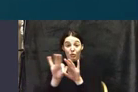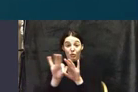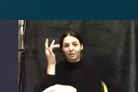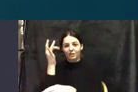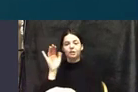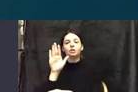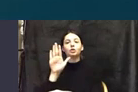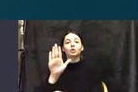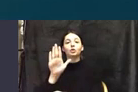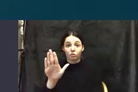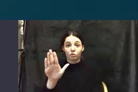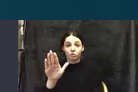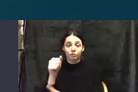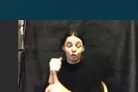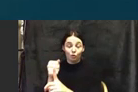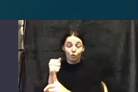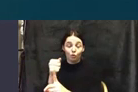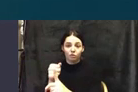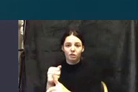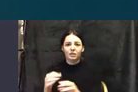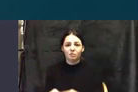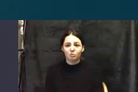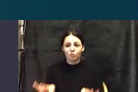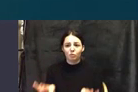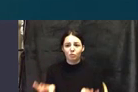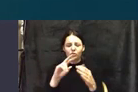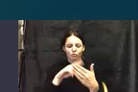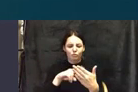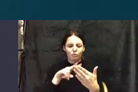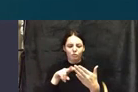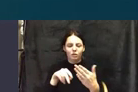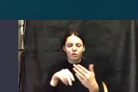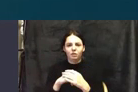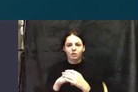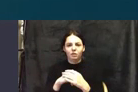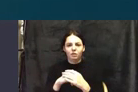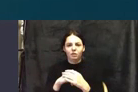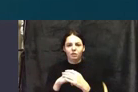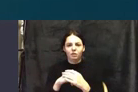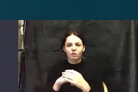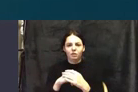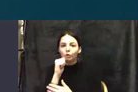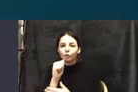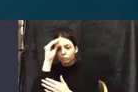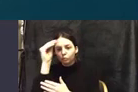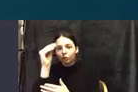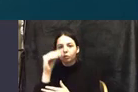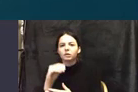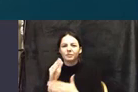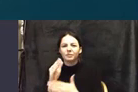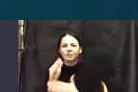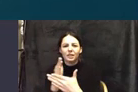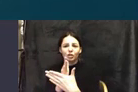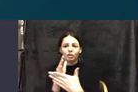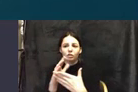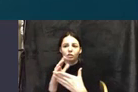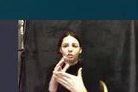read these. And I think that just sharing stories has such a